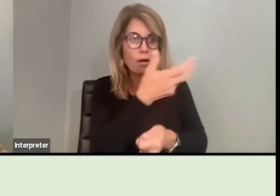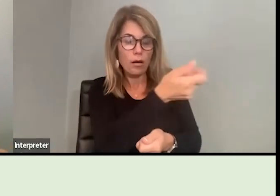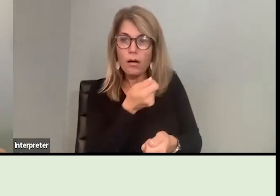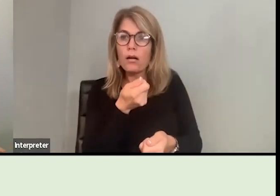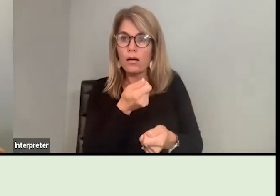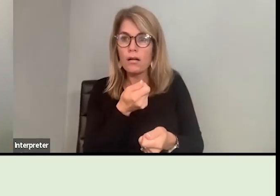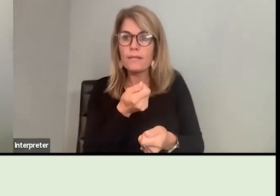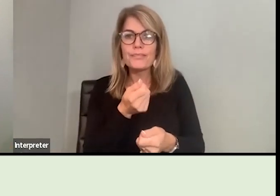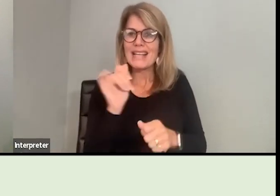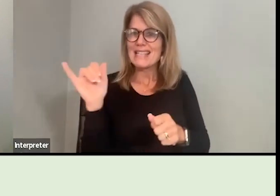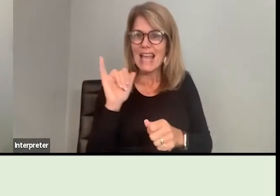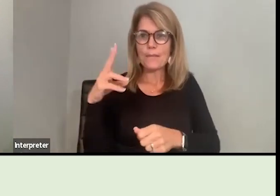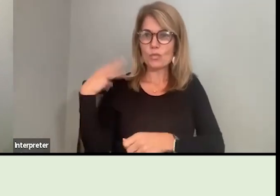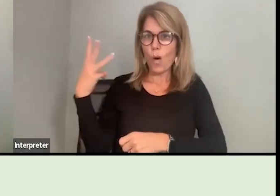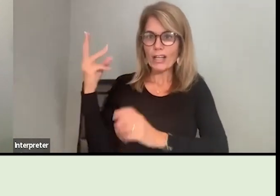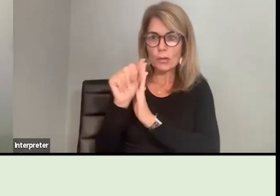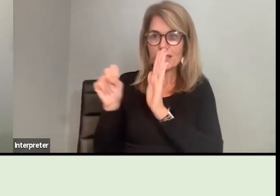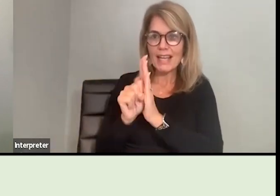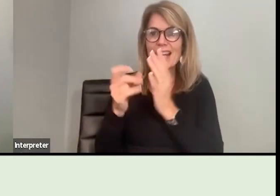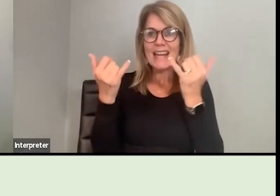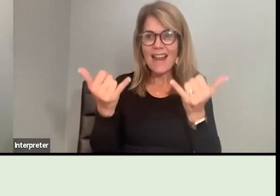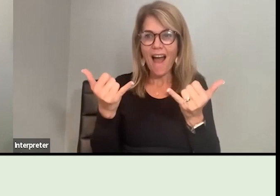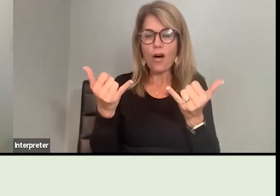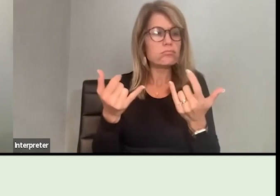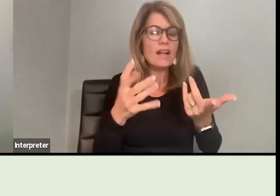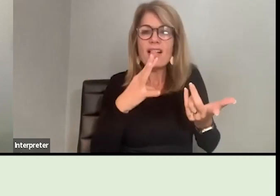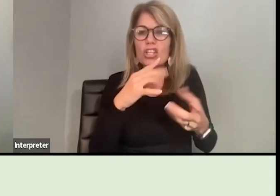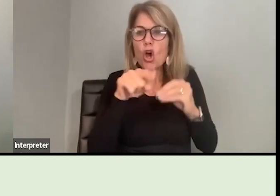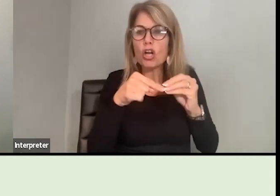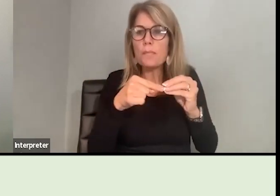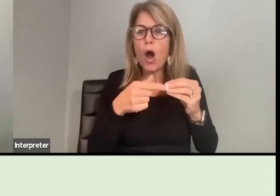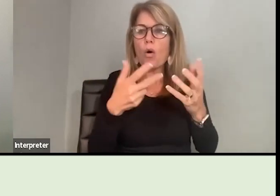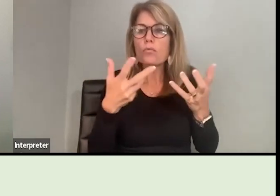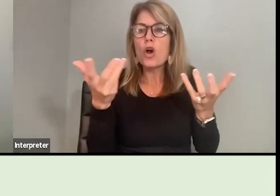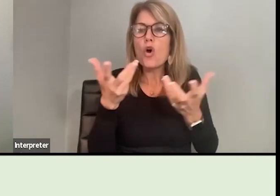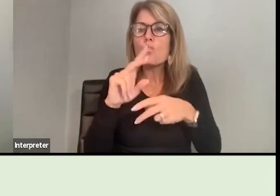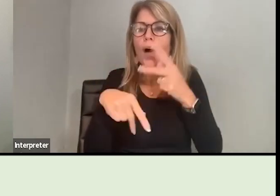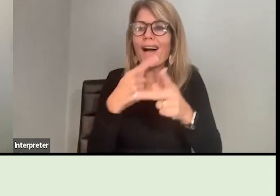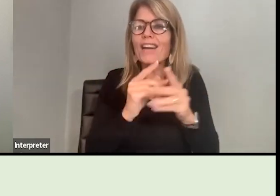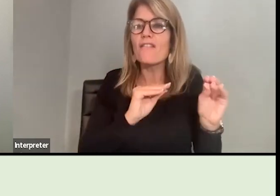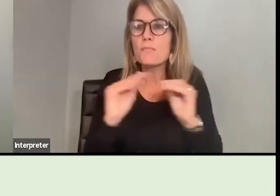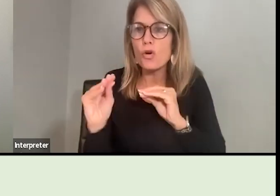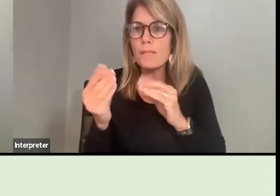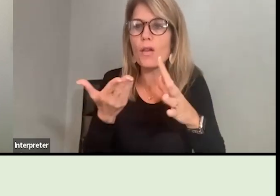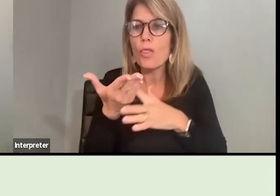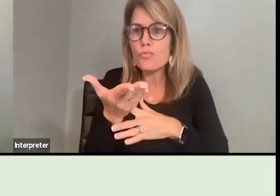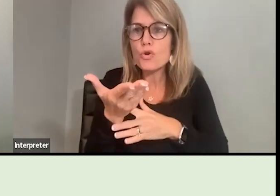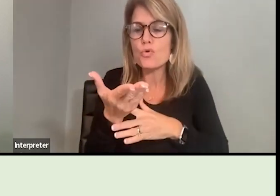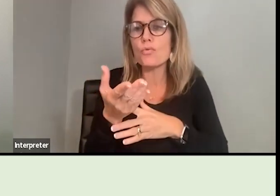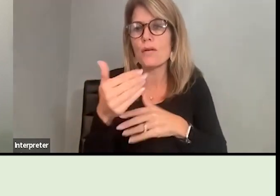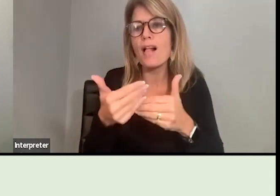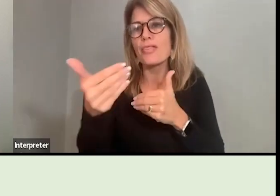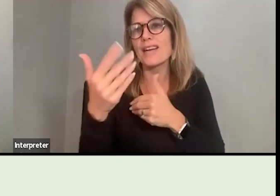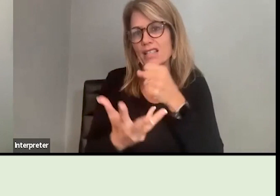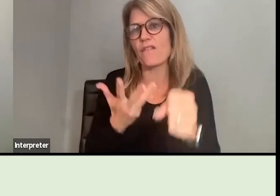with Washington State, let's now talk about what kind of movement we can get over the next 5 years. Now, I